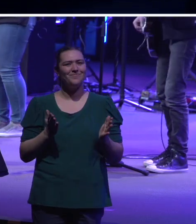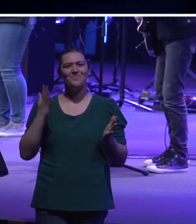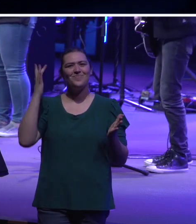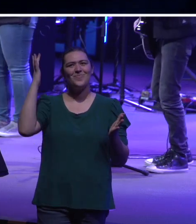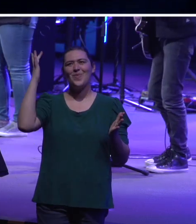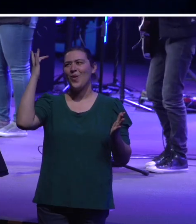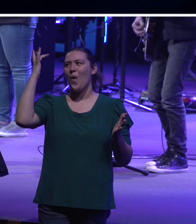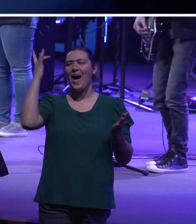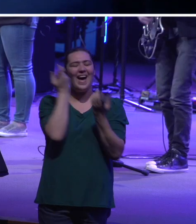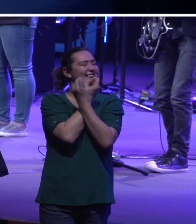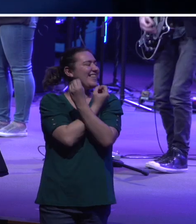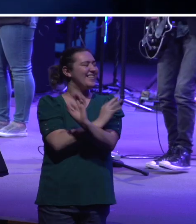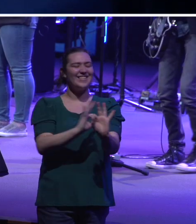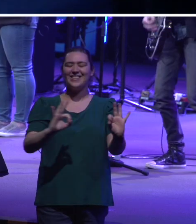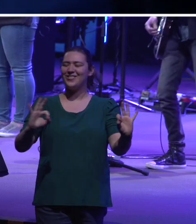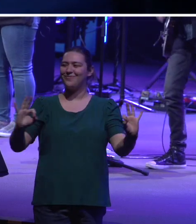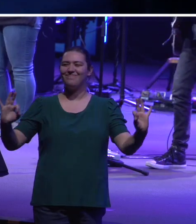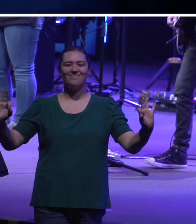to be free.